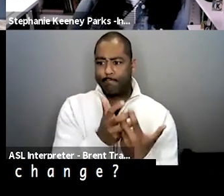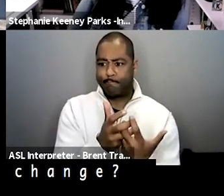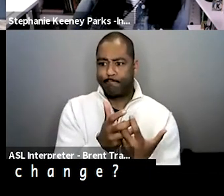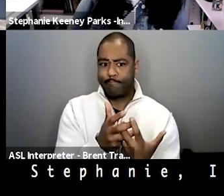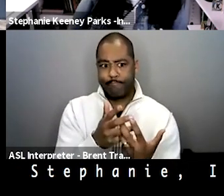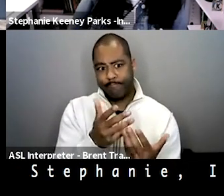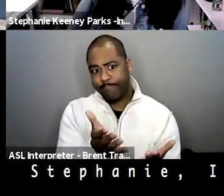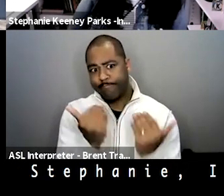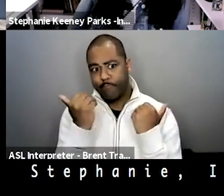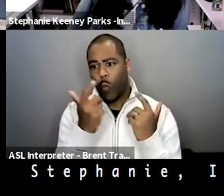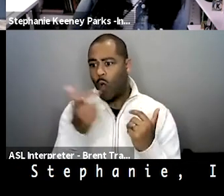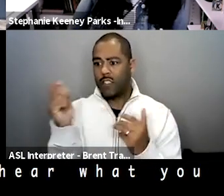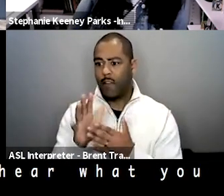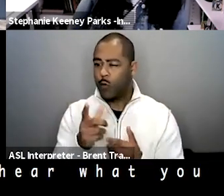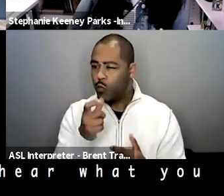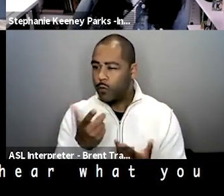change?